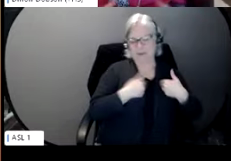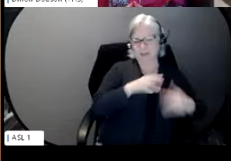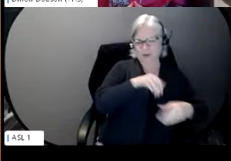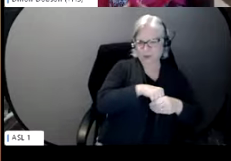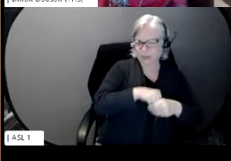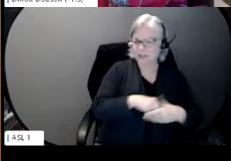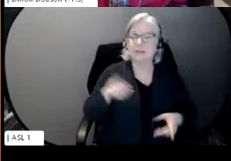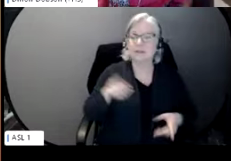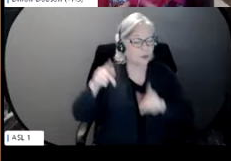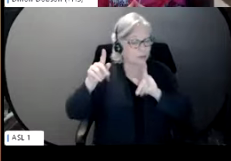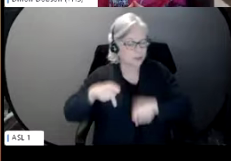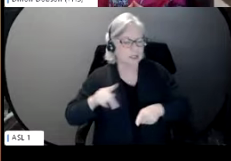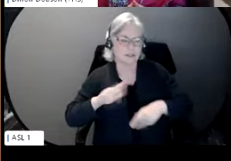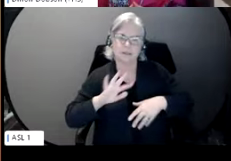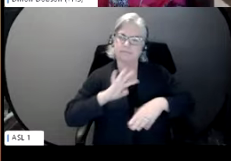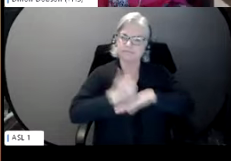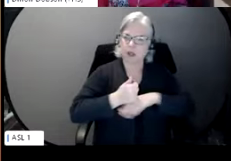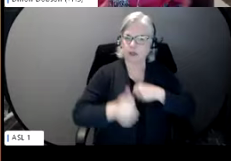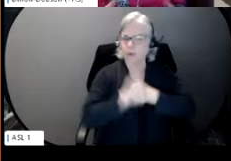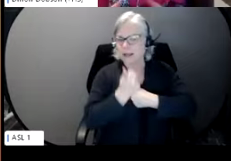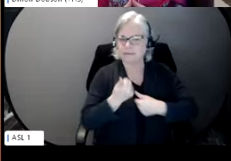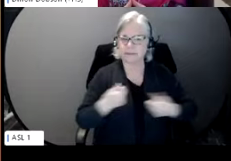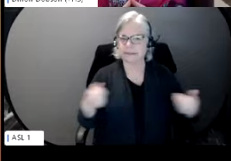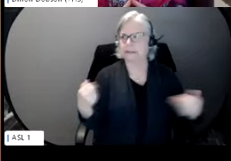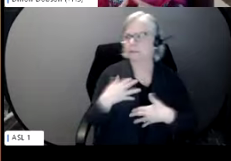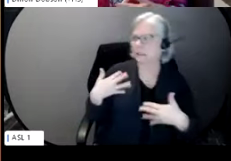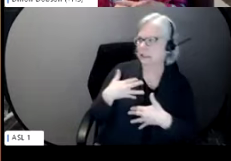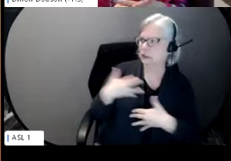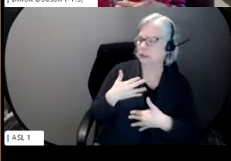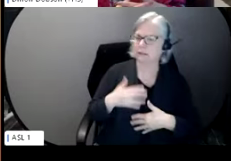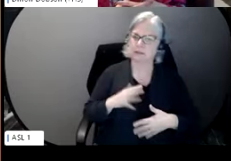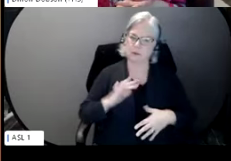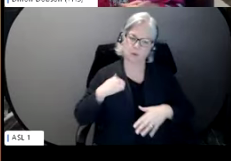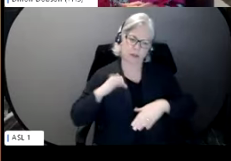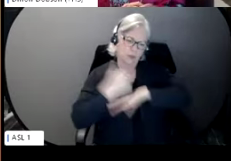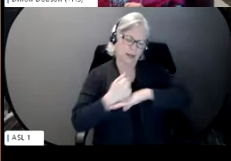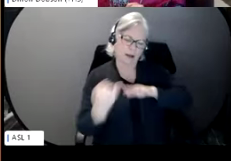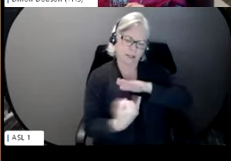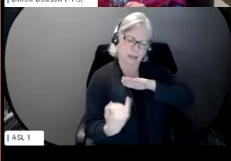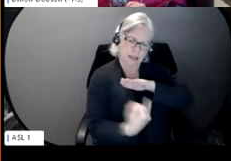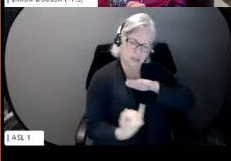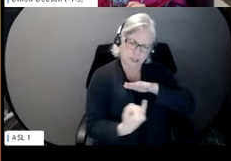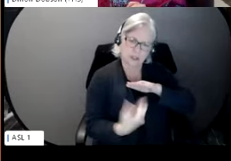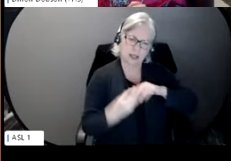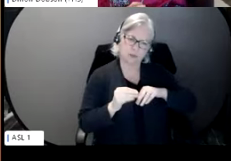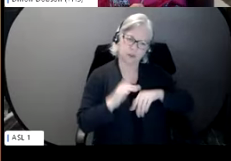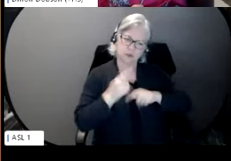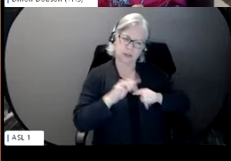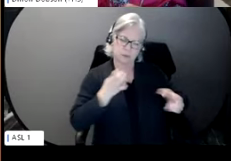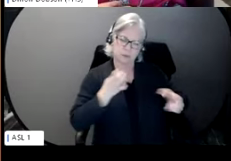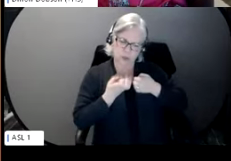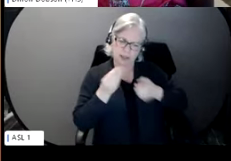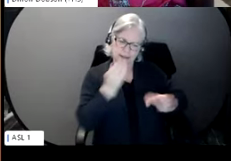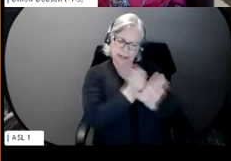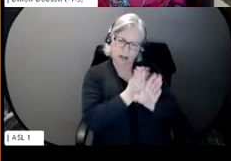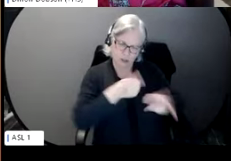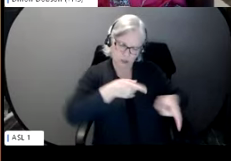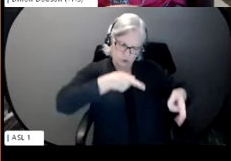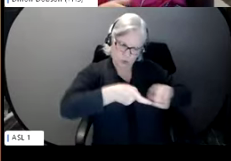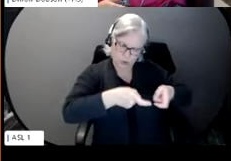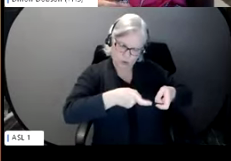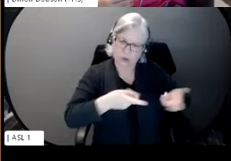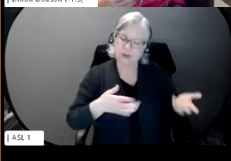intimidation, we're creating fear, we're creating isolation, and we're exerting emotional or psychological control. And the idea is this.